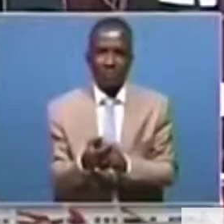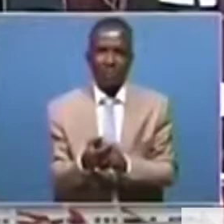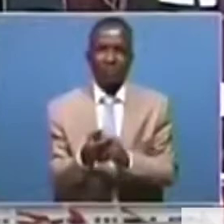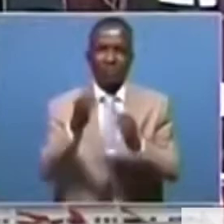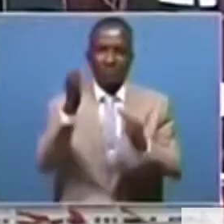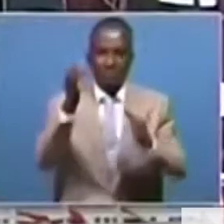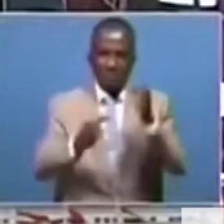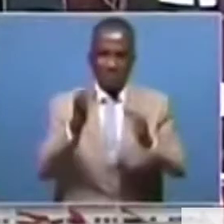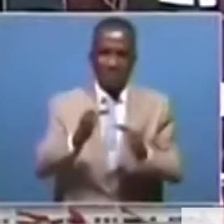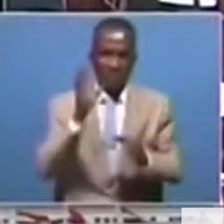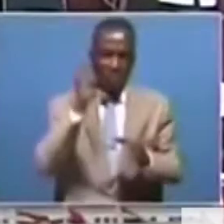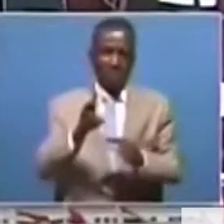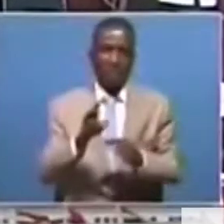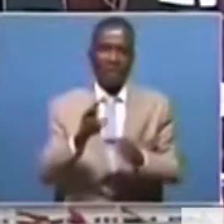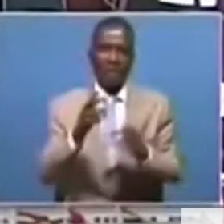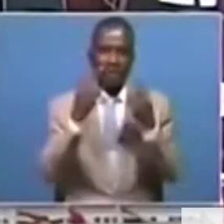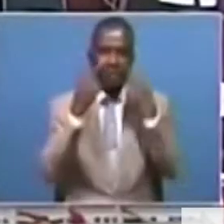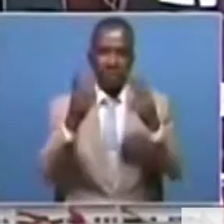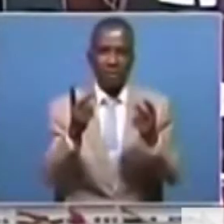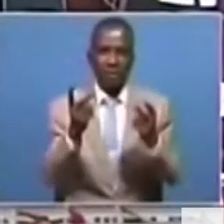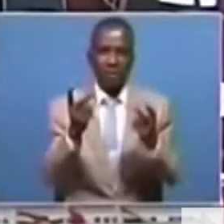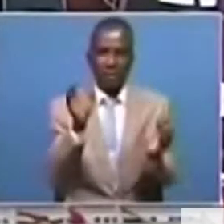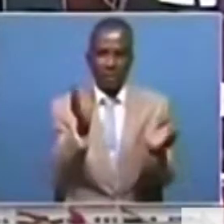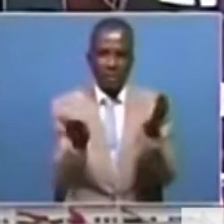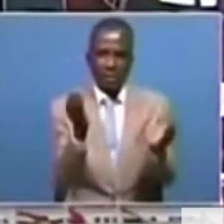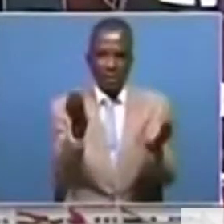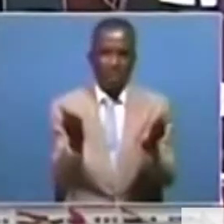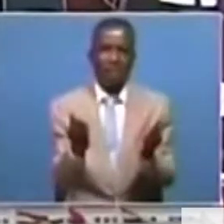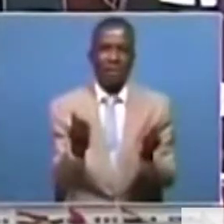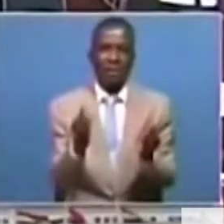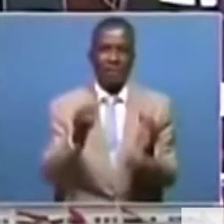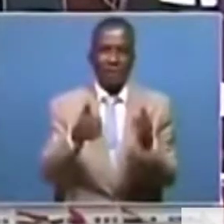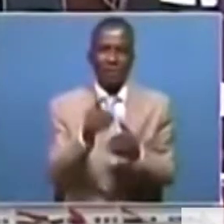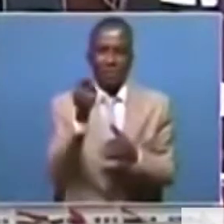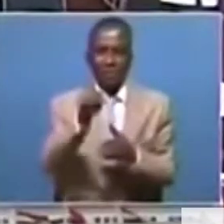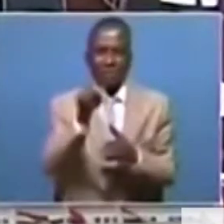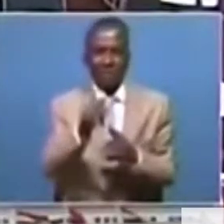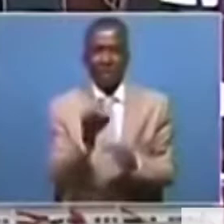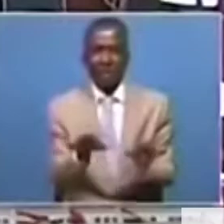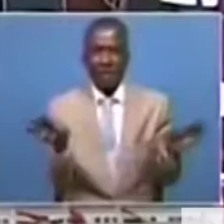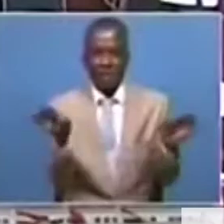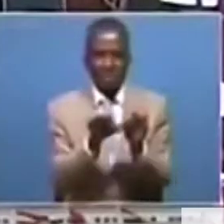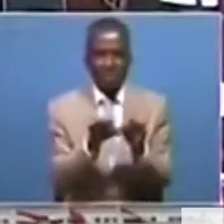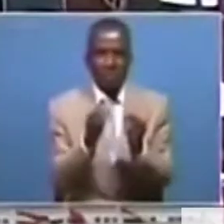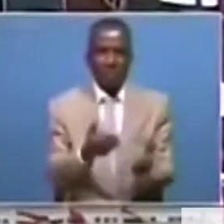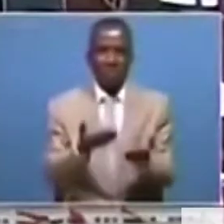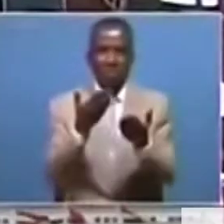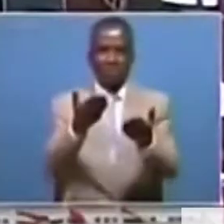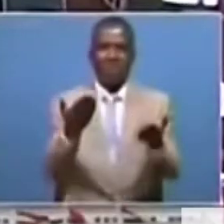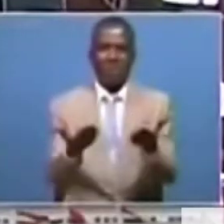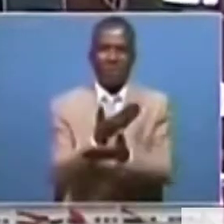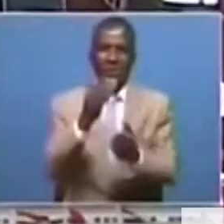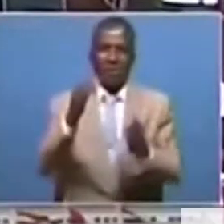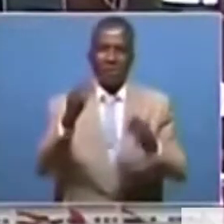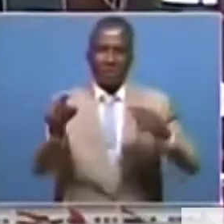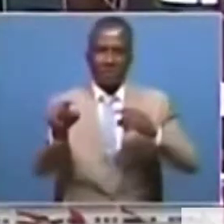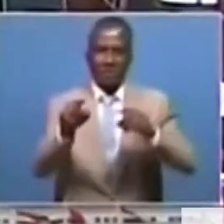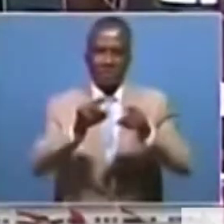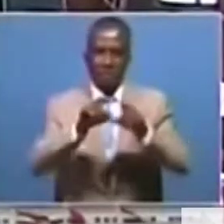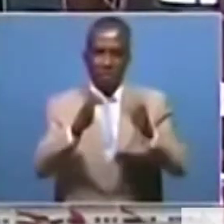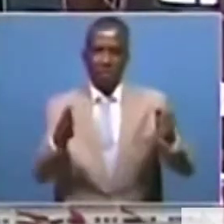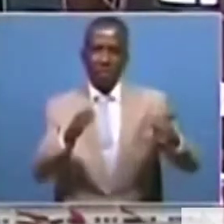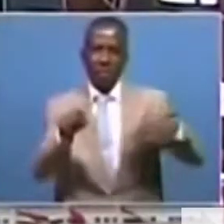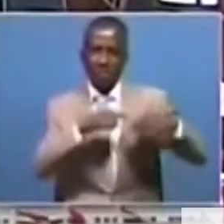court will also assess the relevance, necessity, and materiality of the proposed evidence, the effect, if any, the reopening may